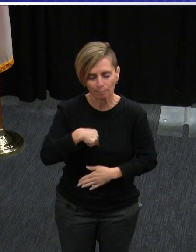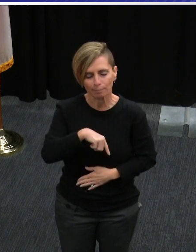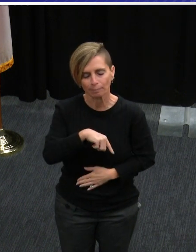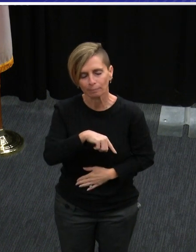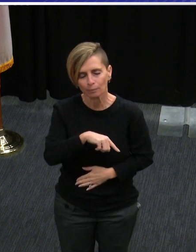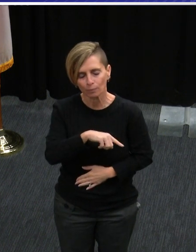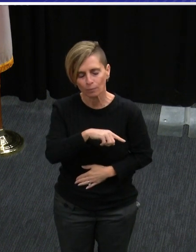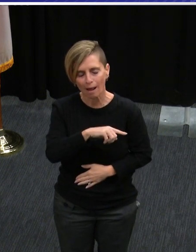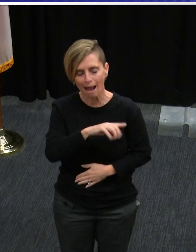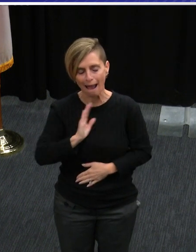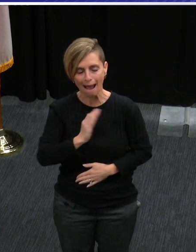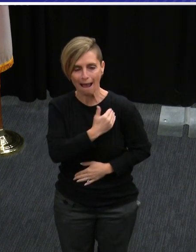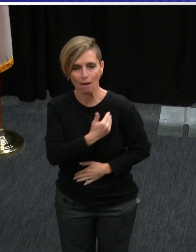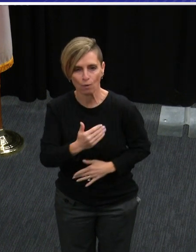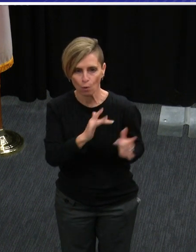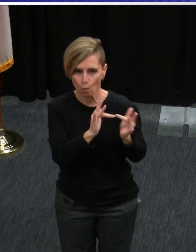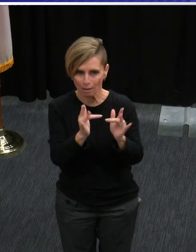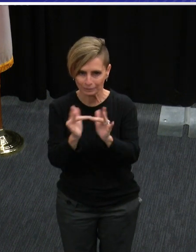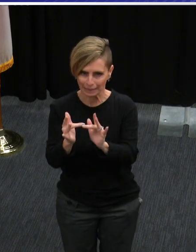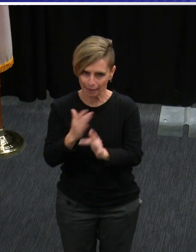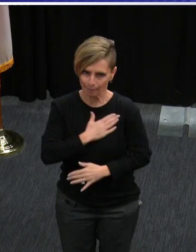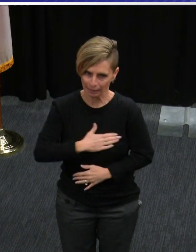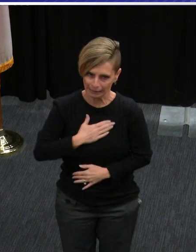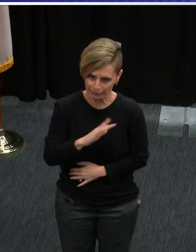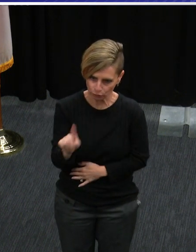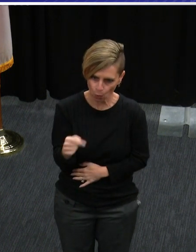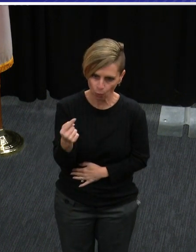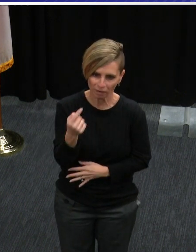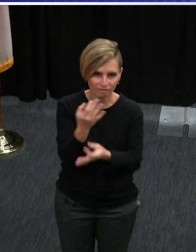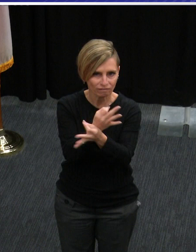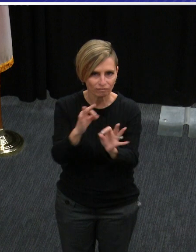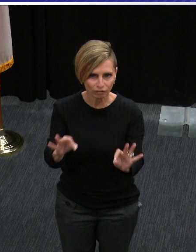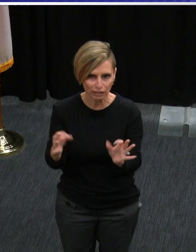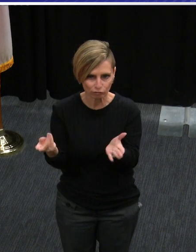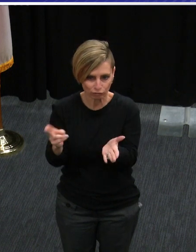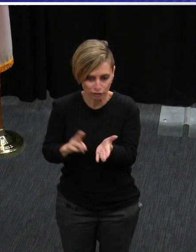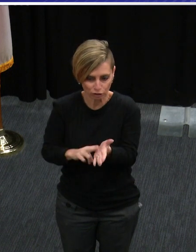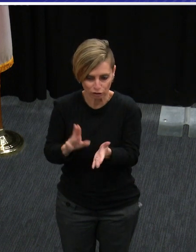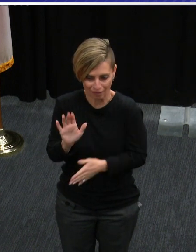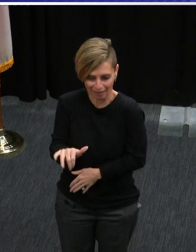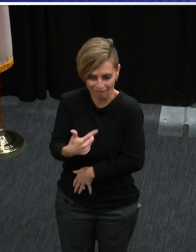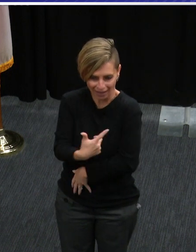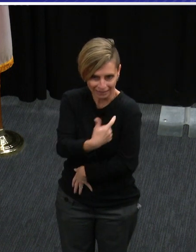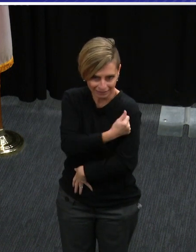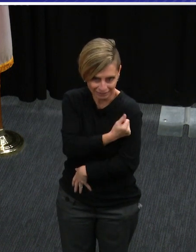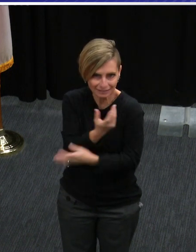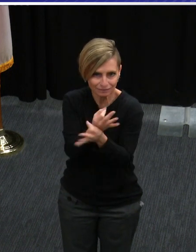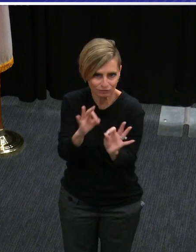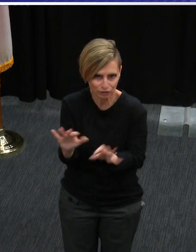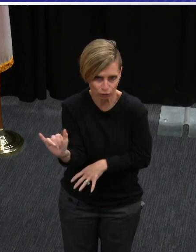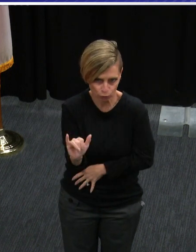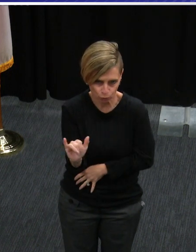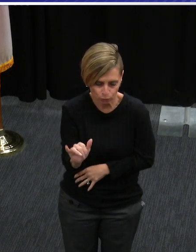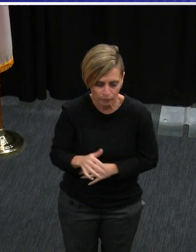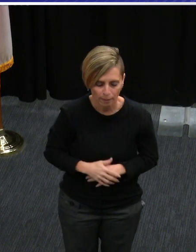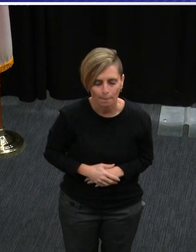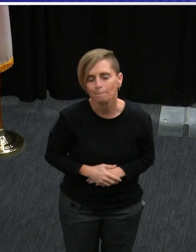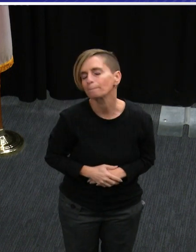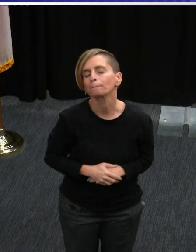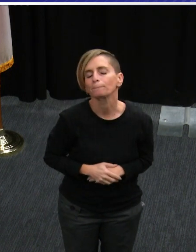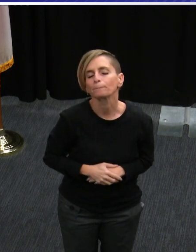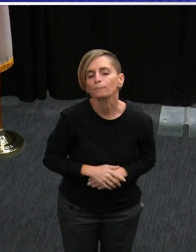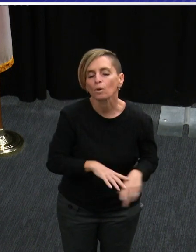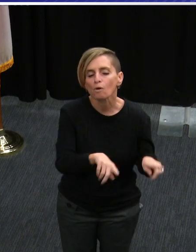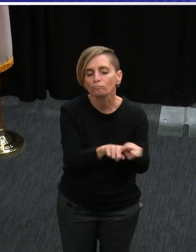website. What's important to remember, it's free to register and the vaccine will be free as well. We will